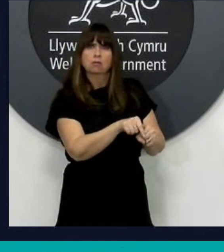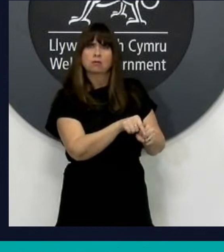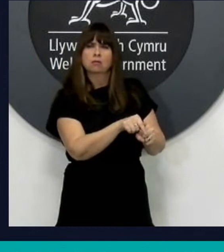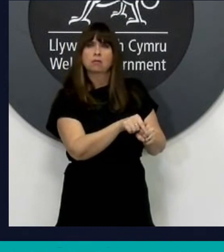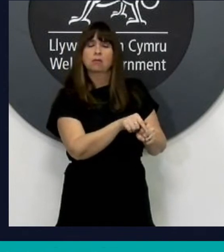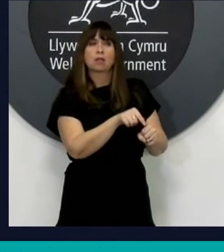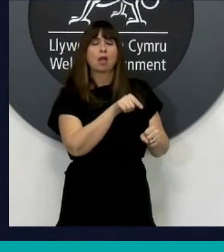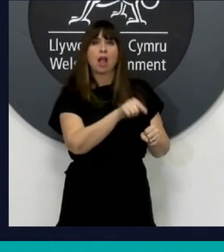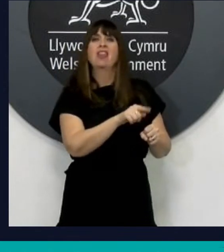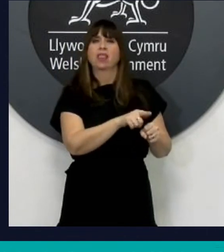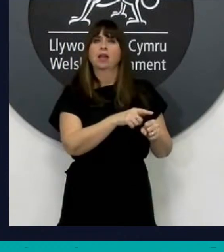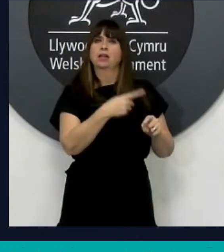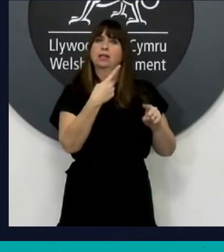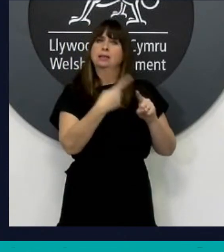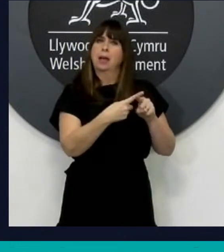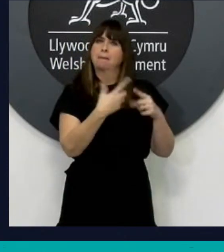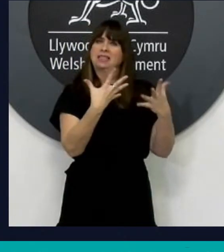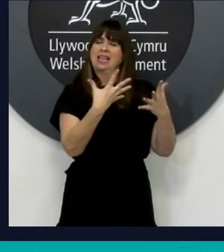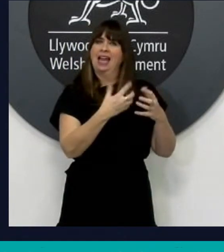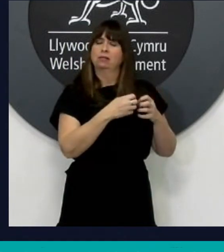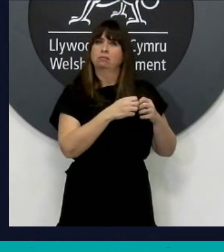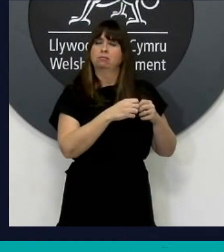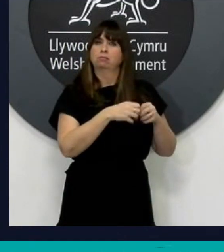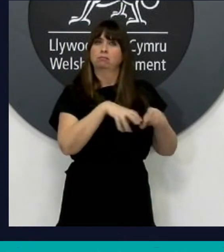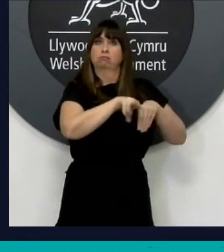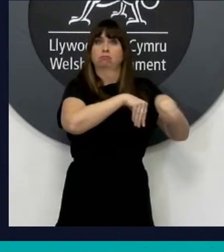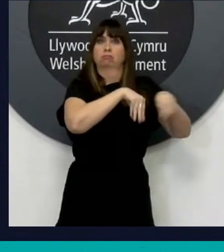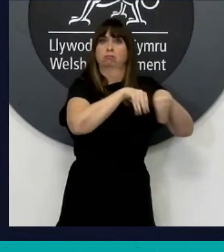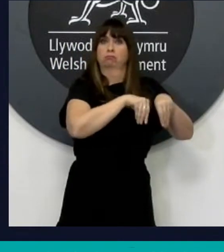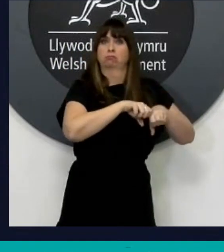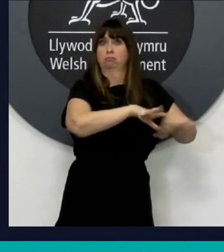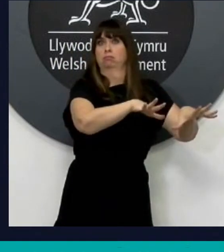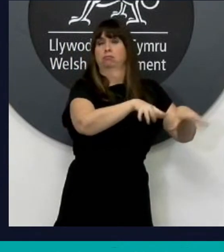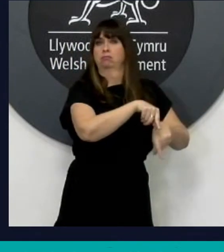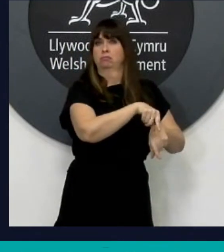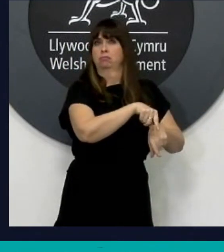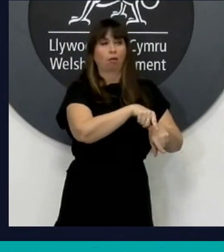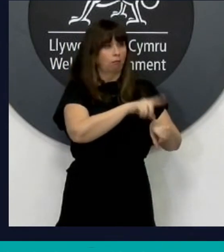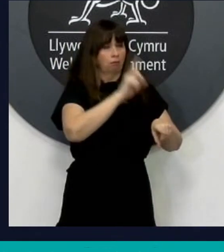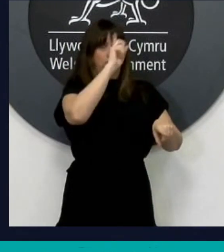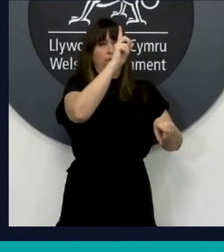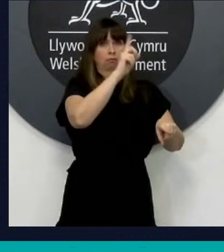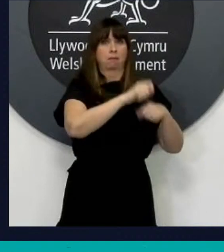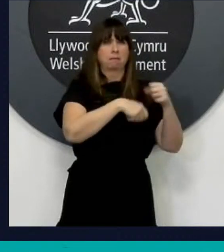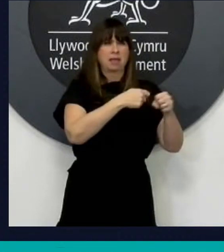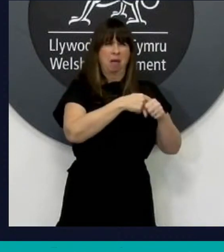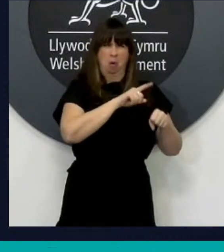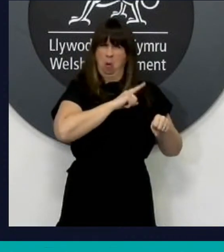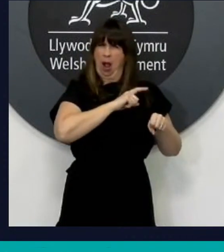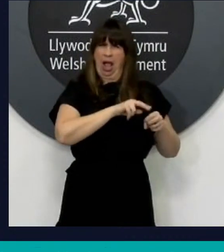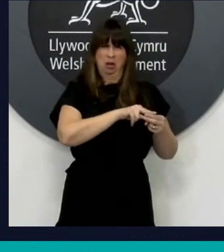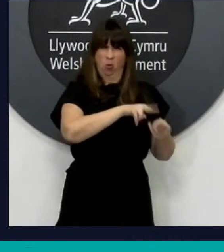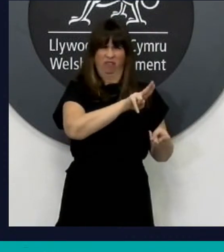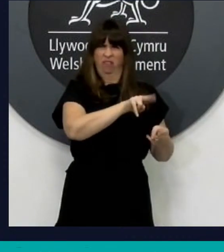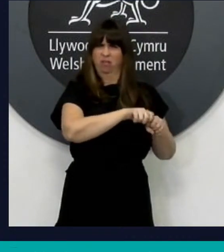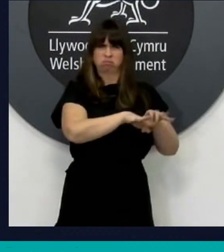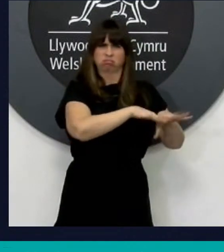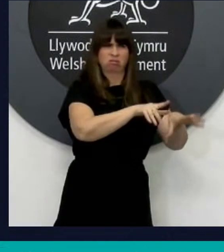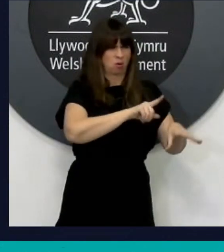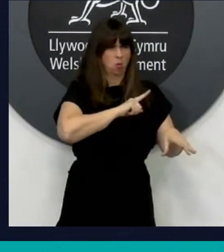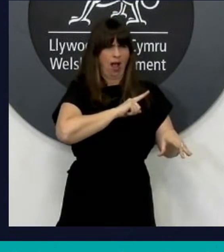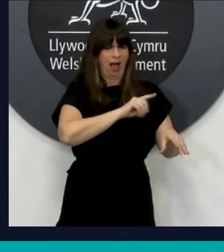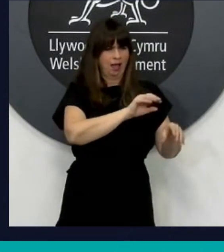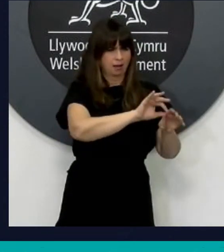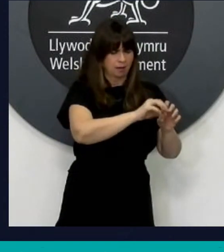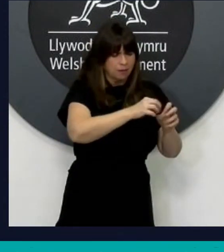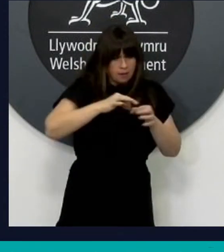saw a tenfold increase in cases in a very short time, which is what prompted them to do this genetic analysis. And then the